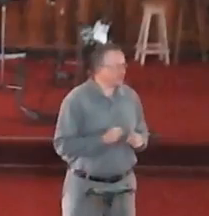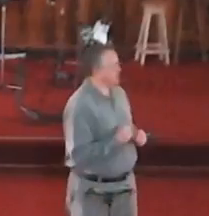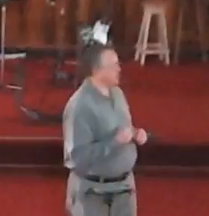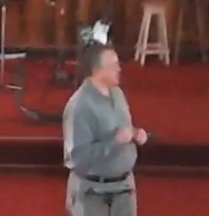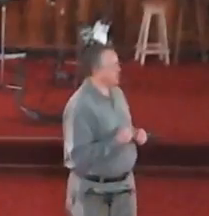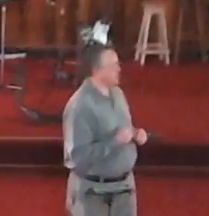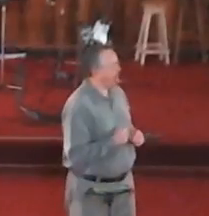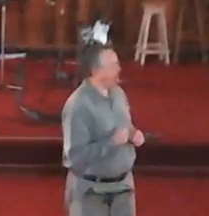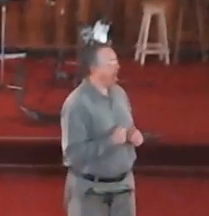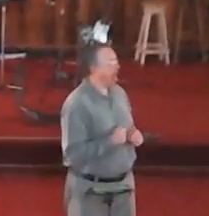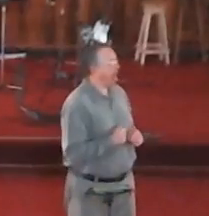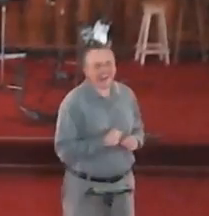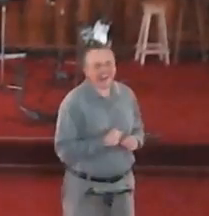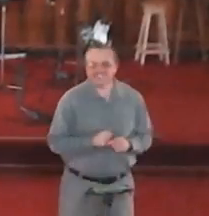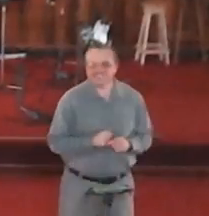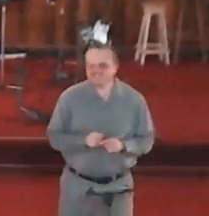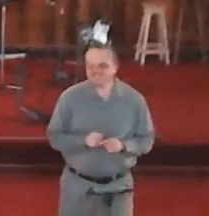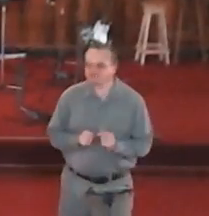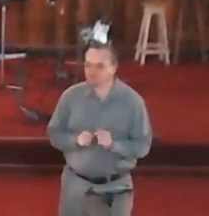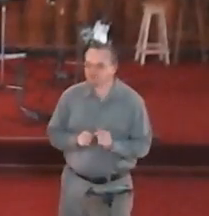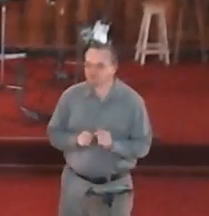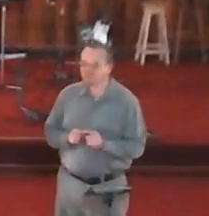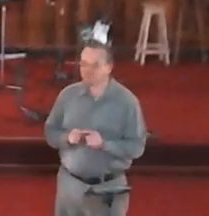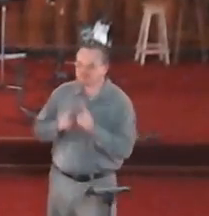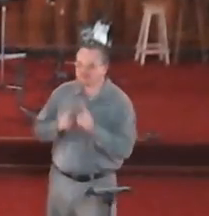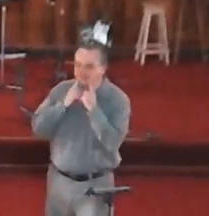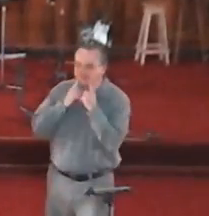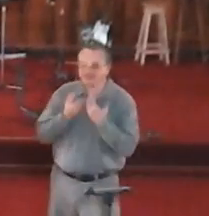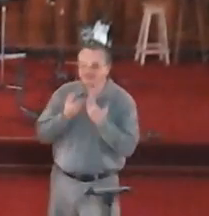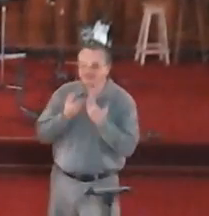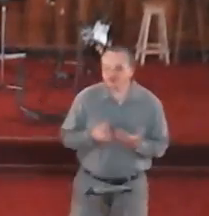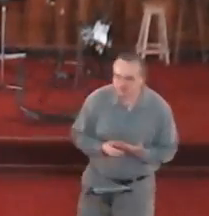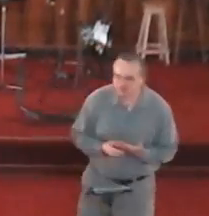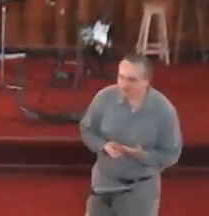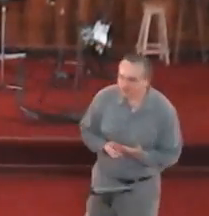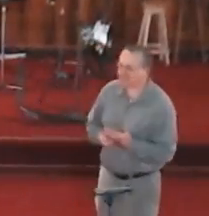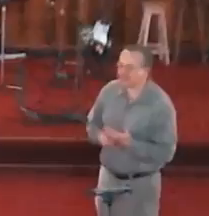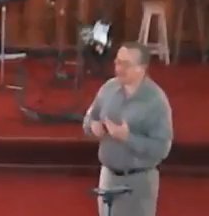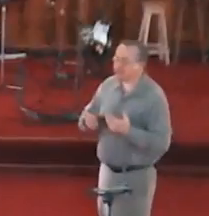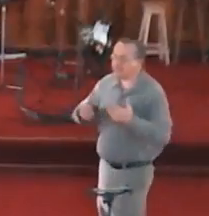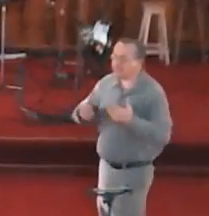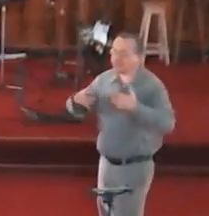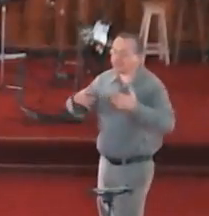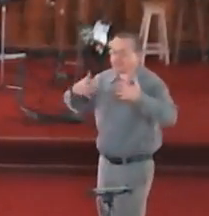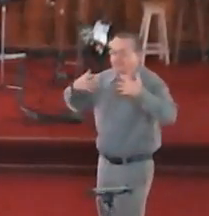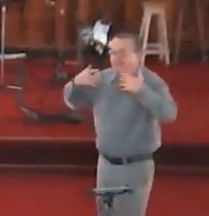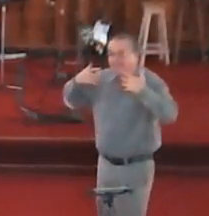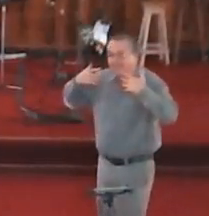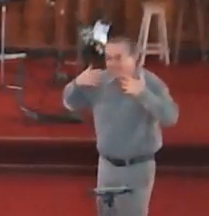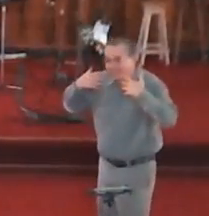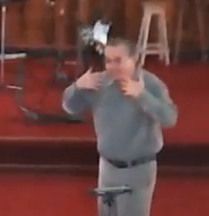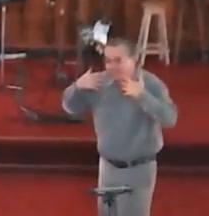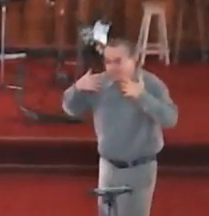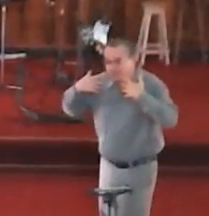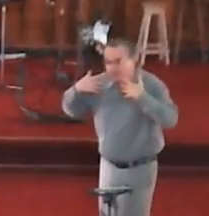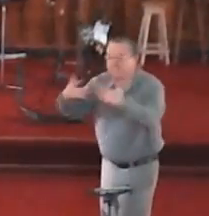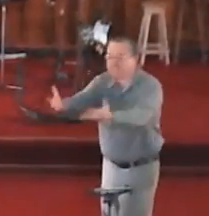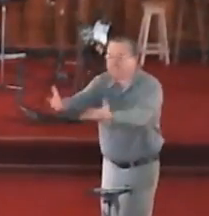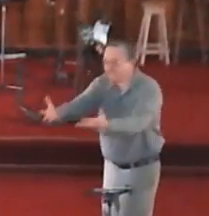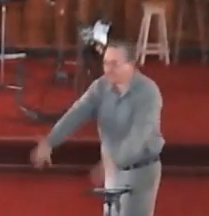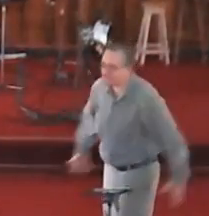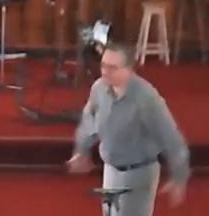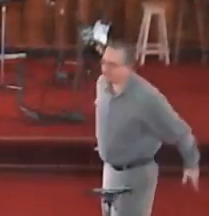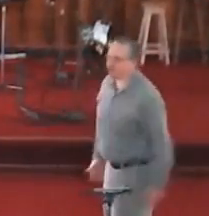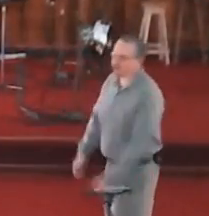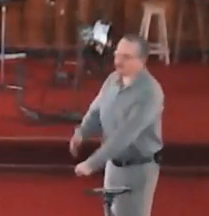saquen la lengua, un Stick momento. out your tongues, everybody. No estamos hablando de este músculo, estamos hablando de lo que se